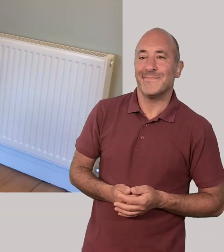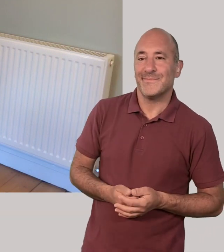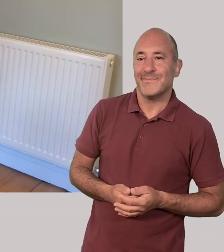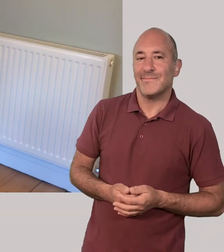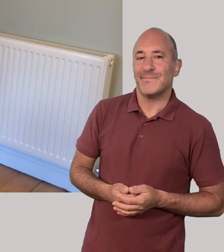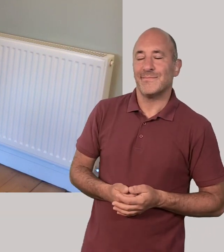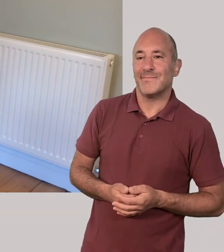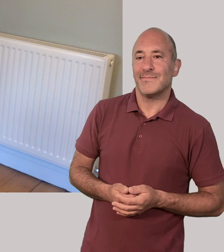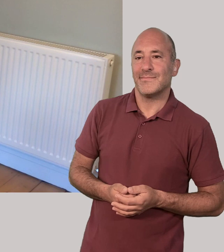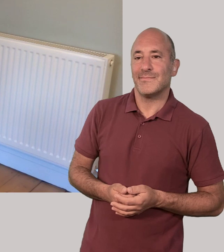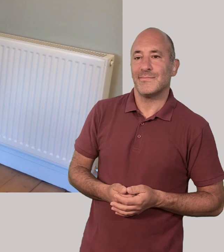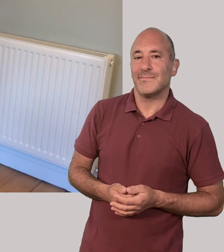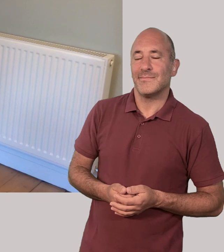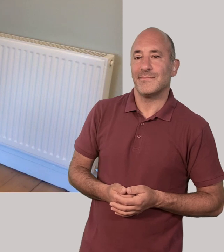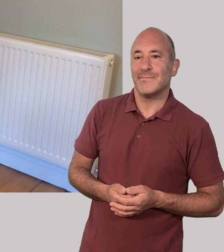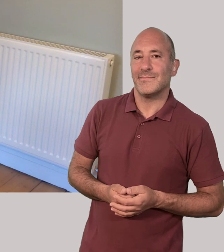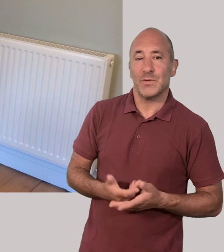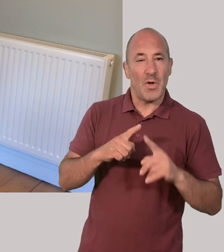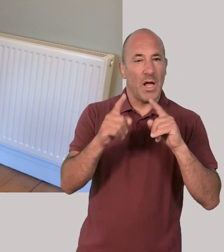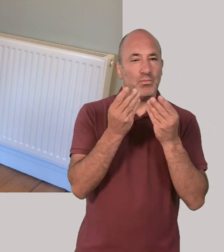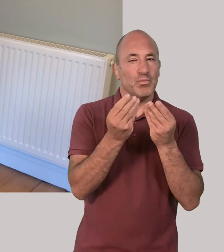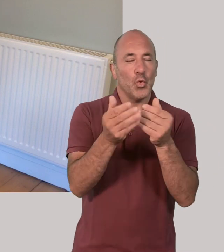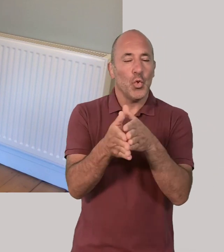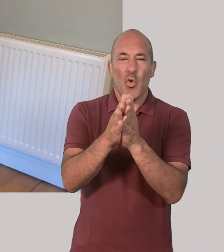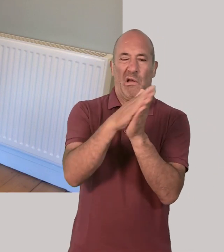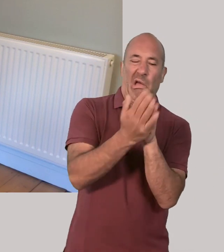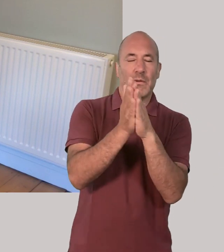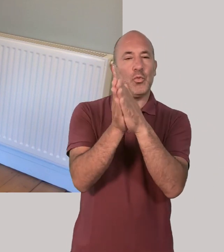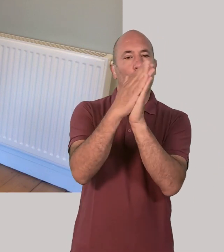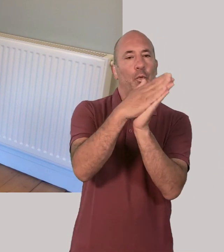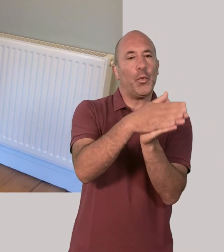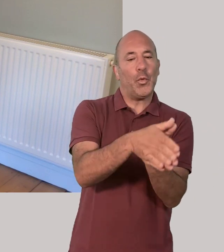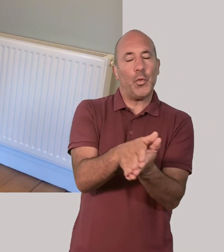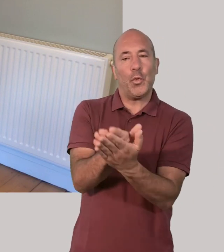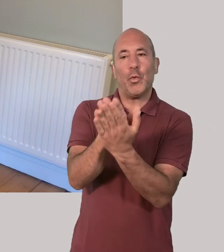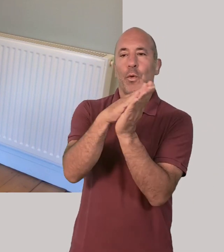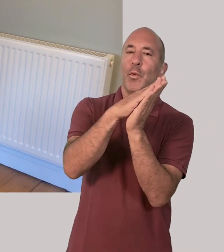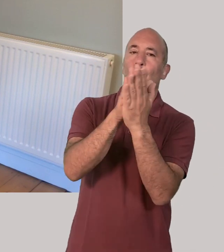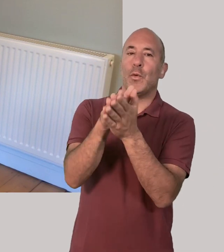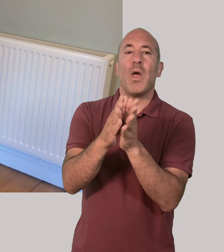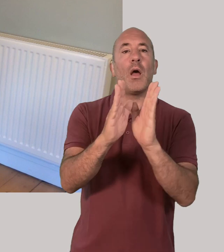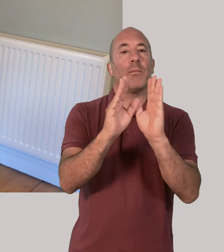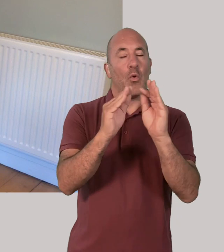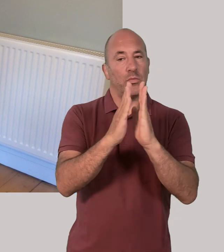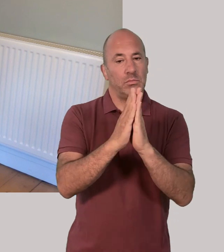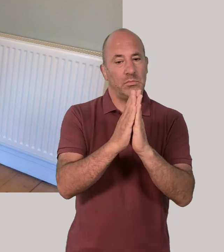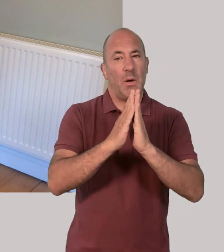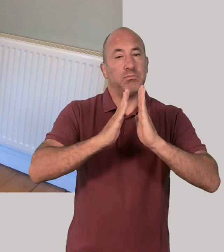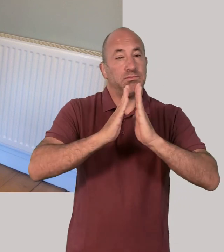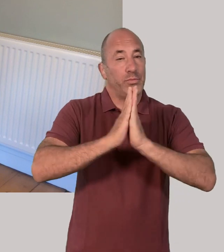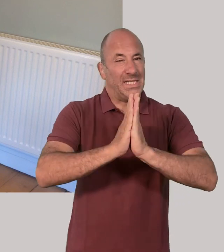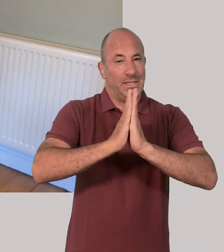So you can be really smooth with this movement. And then come and pause and press your hands